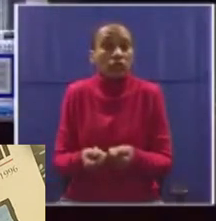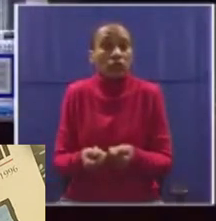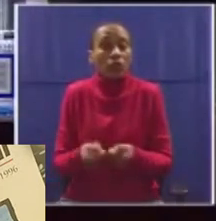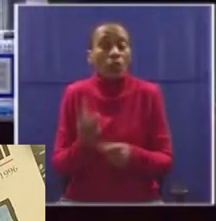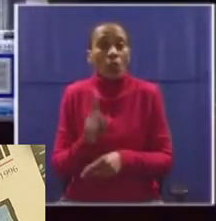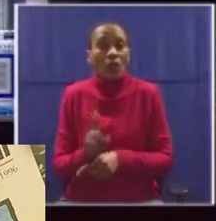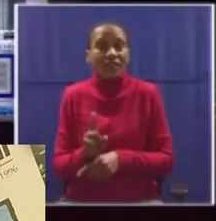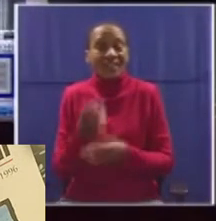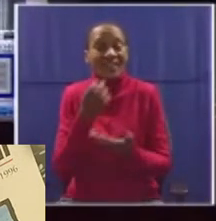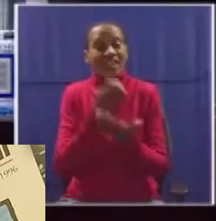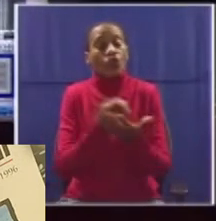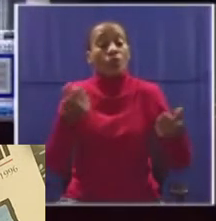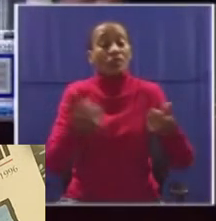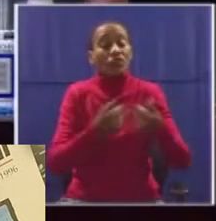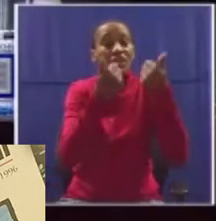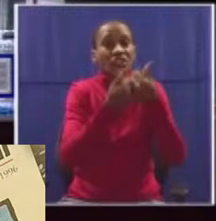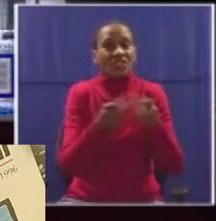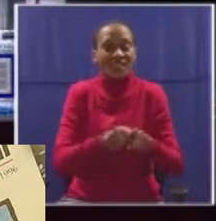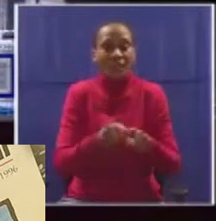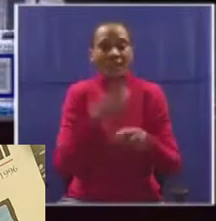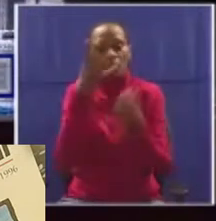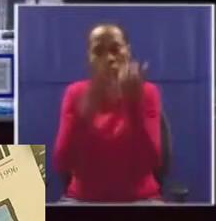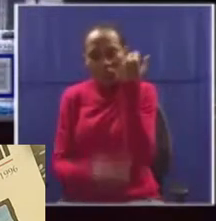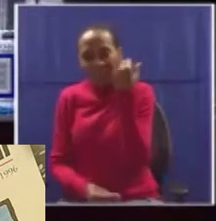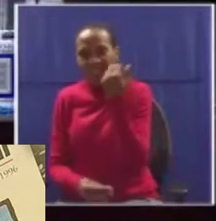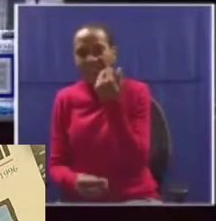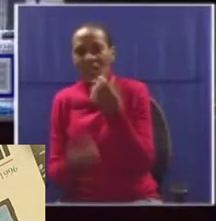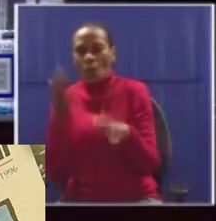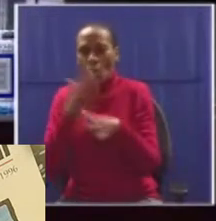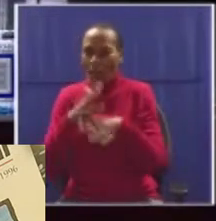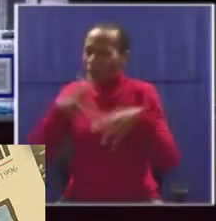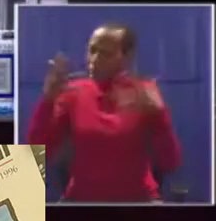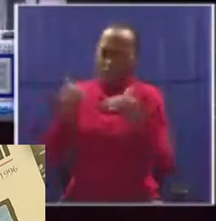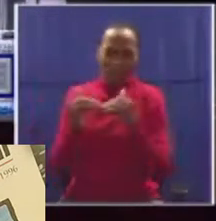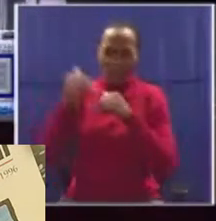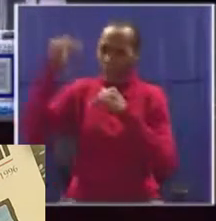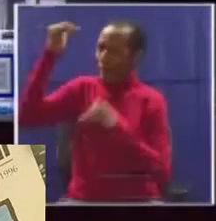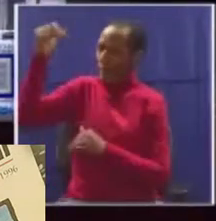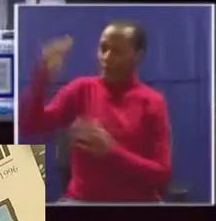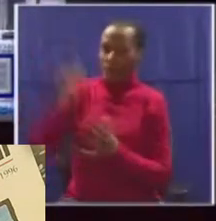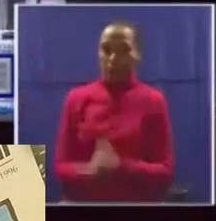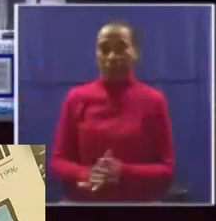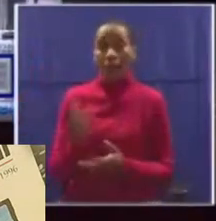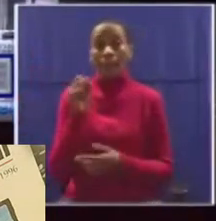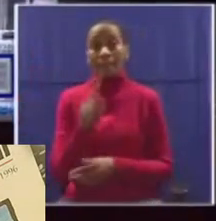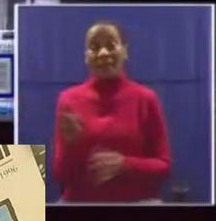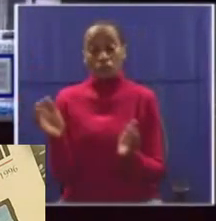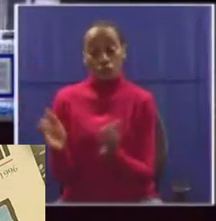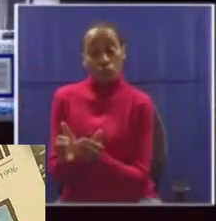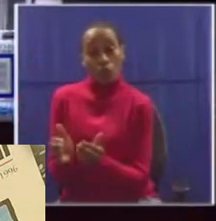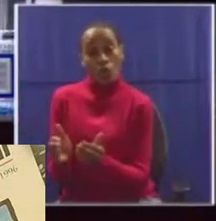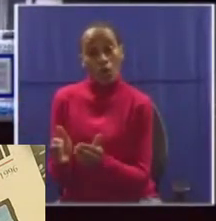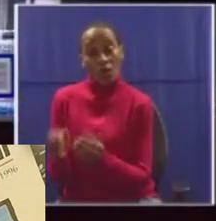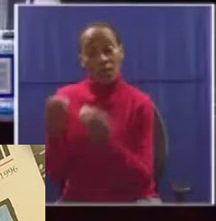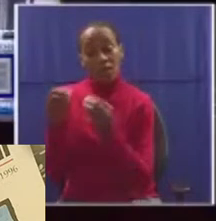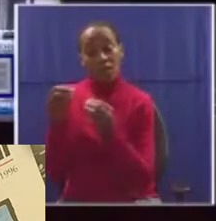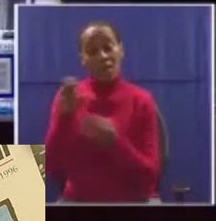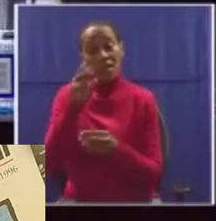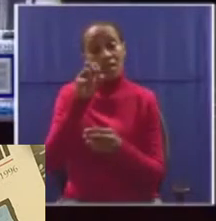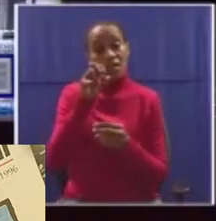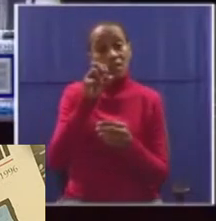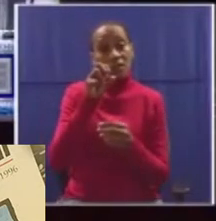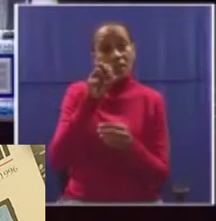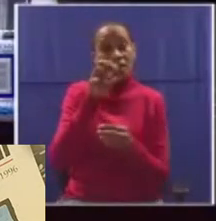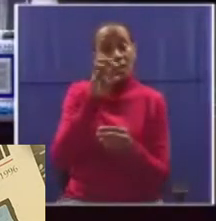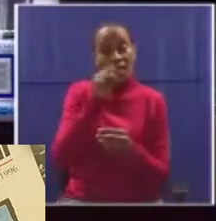some economic challenges such as poverty and the high unemployment rate however for small micro and medium